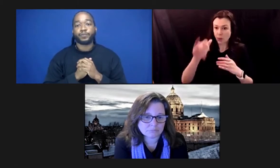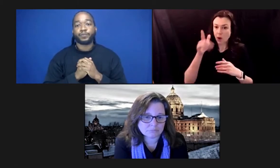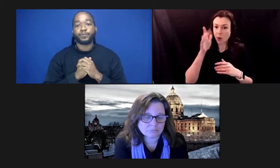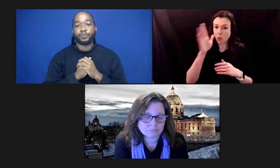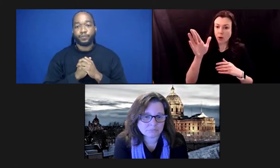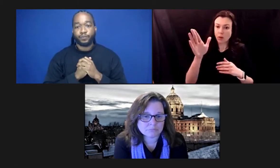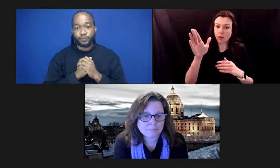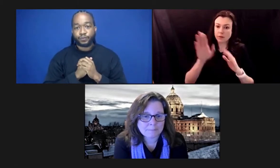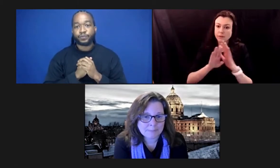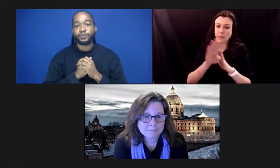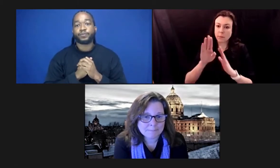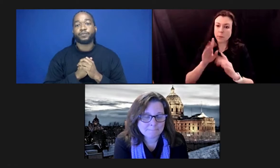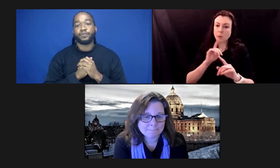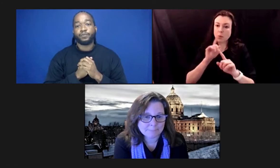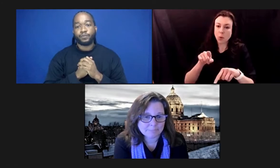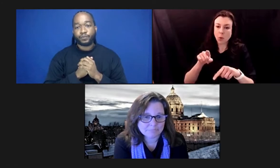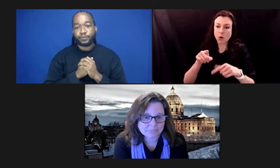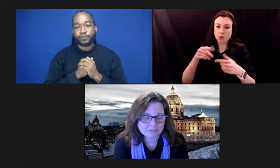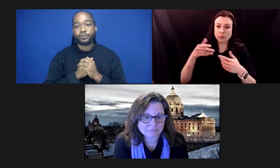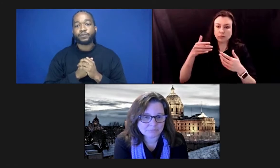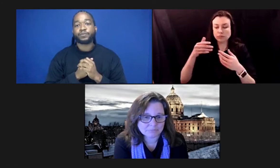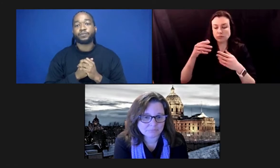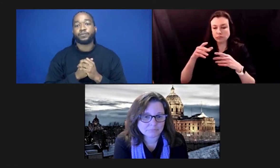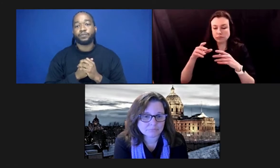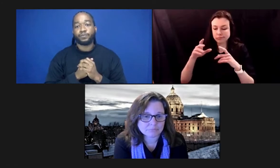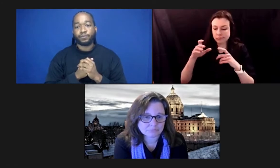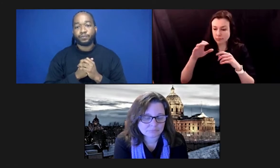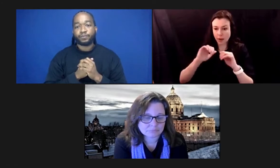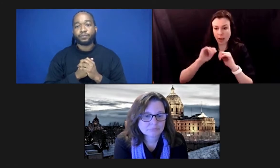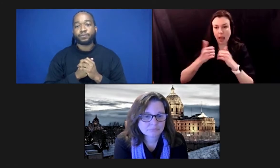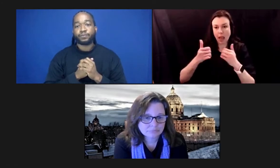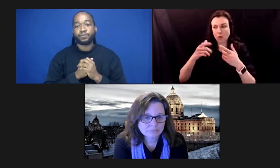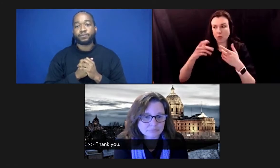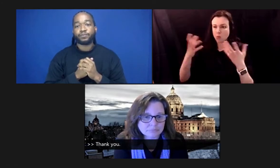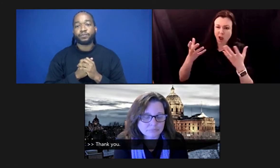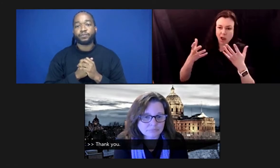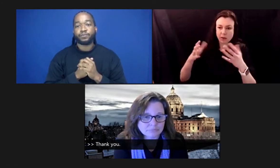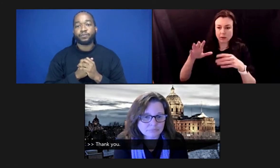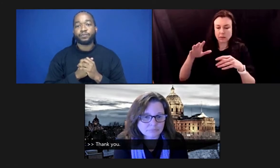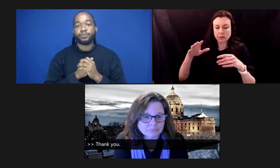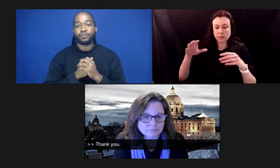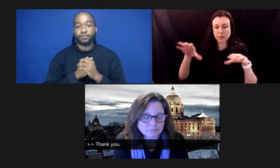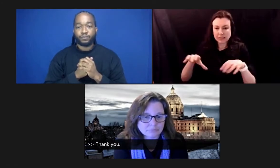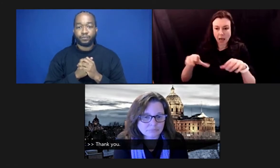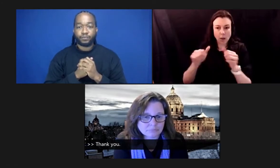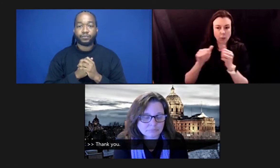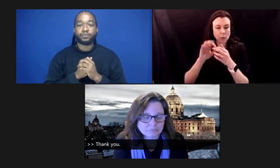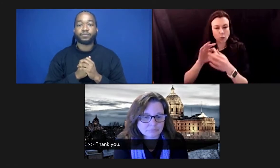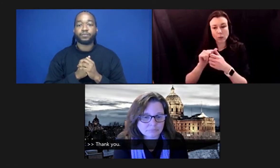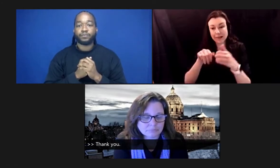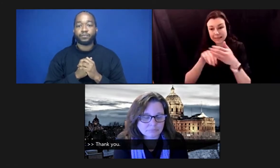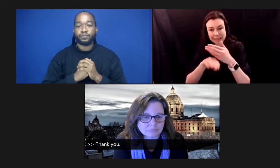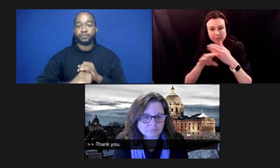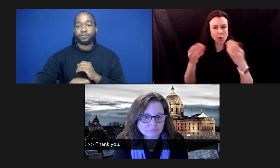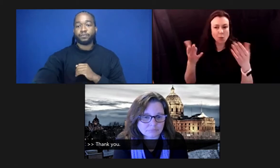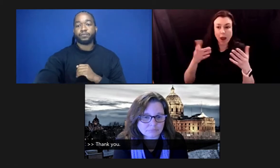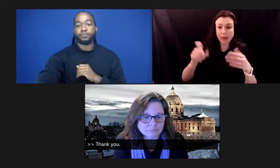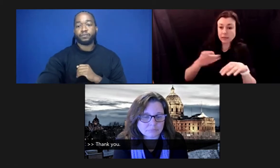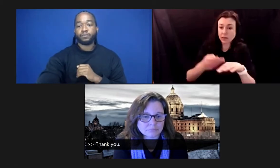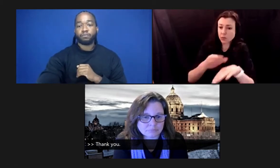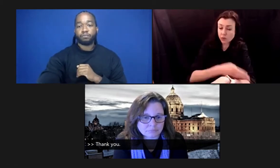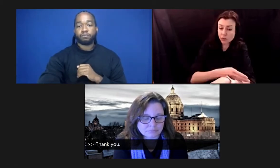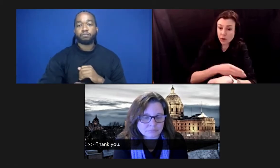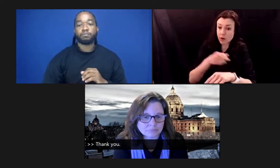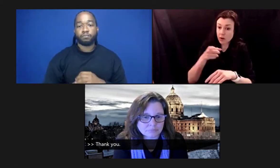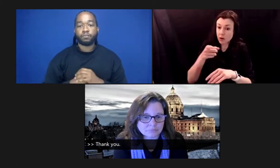Thank you. It's wonderful to know that you'll be developing a report on actually how we're doing as